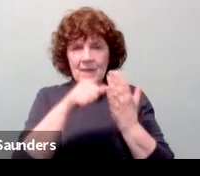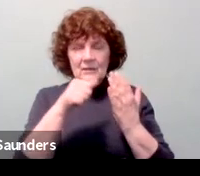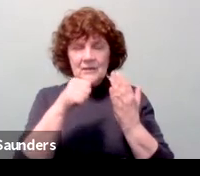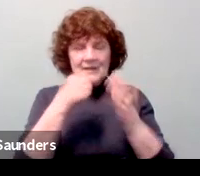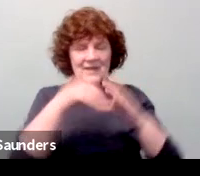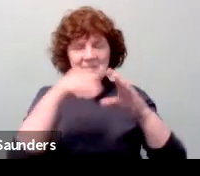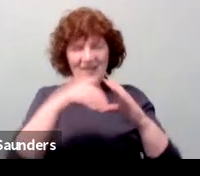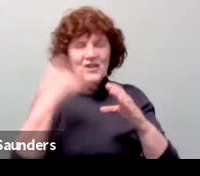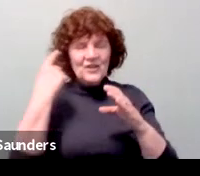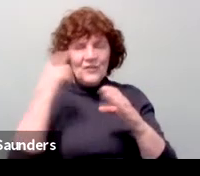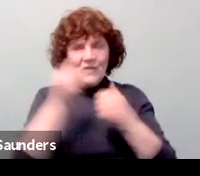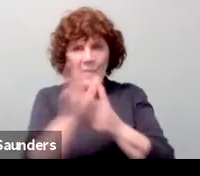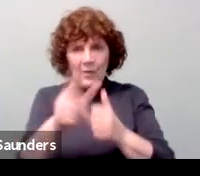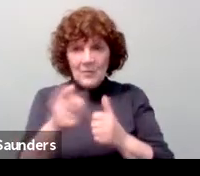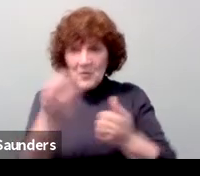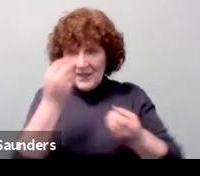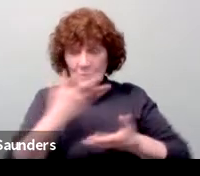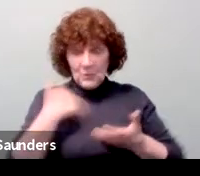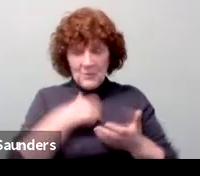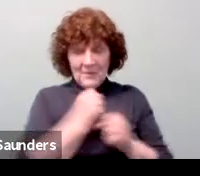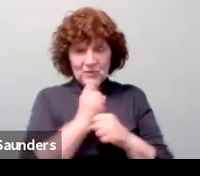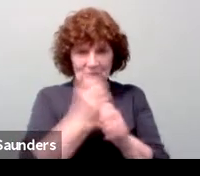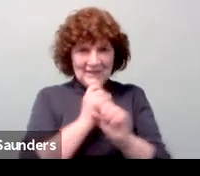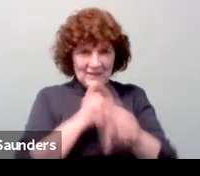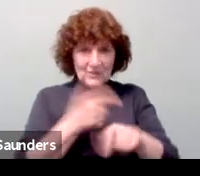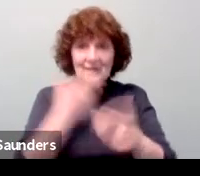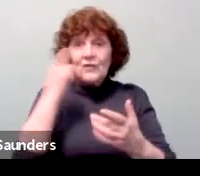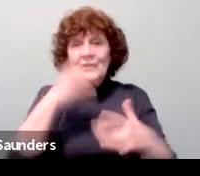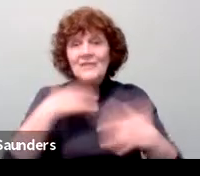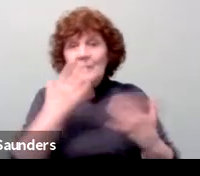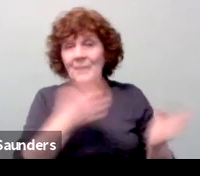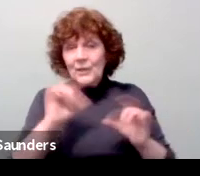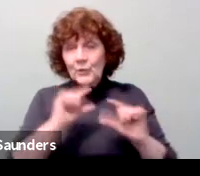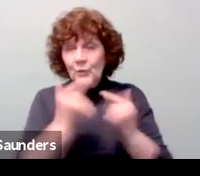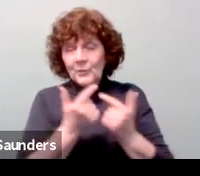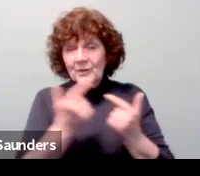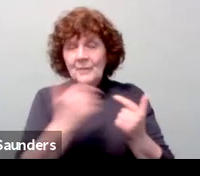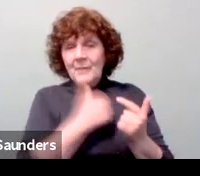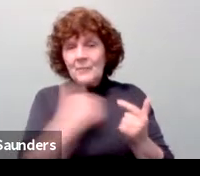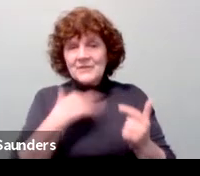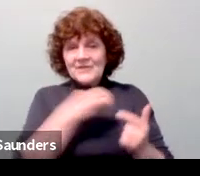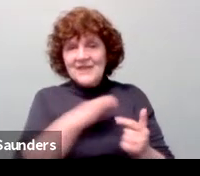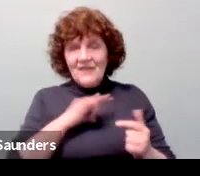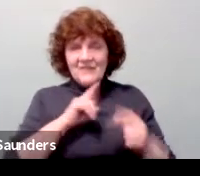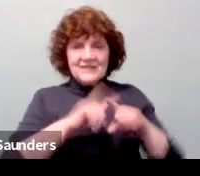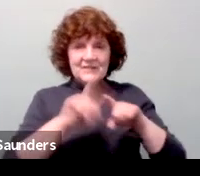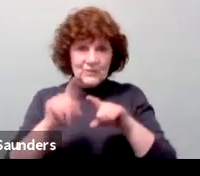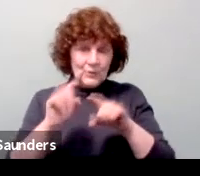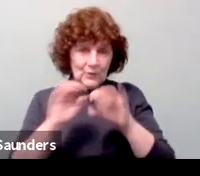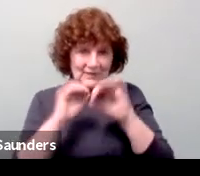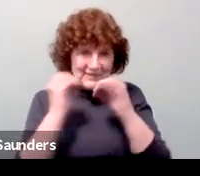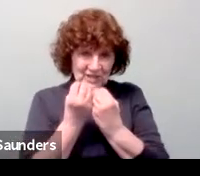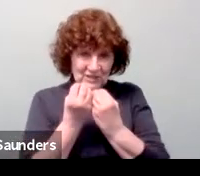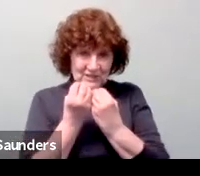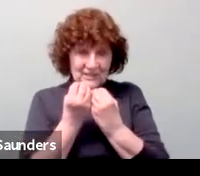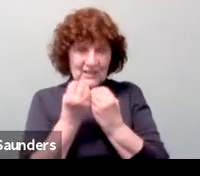questions get answered. Thank you to our event planning group, made up of staff and volunteers at several organizations that are invested in